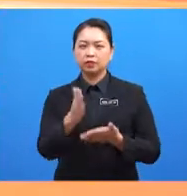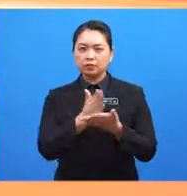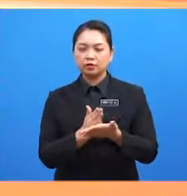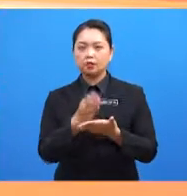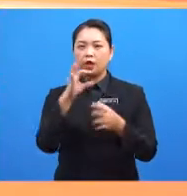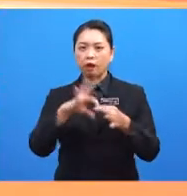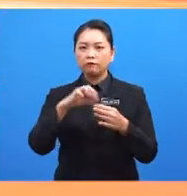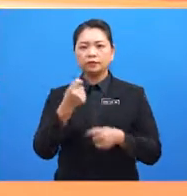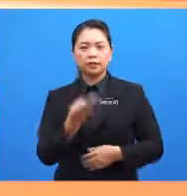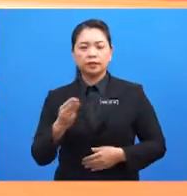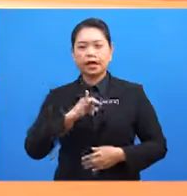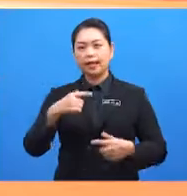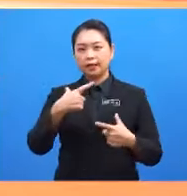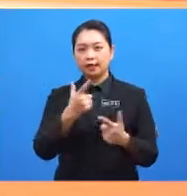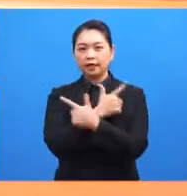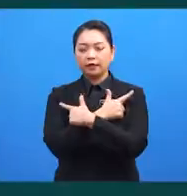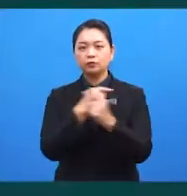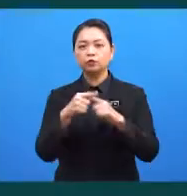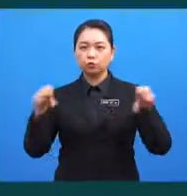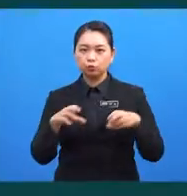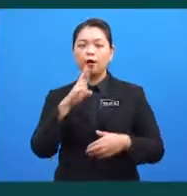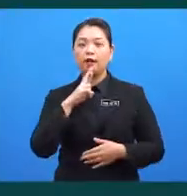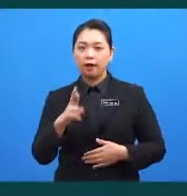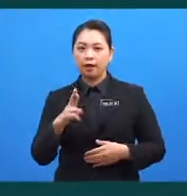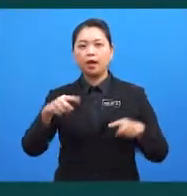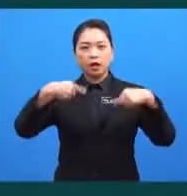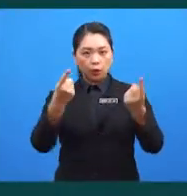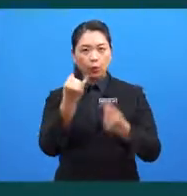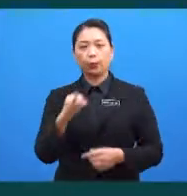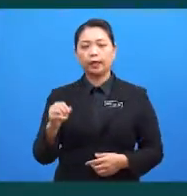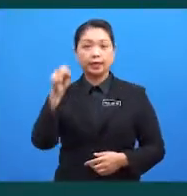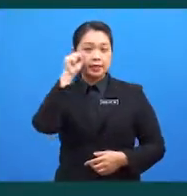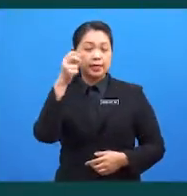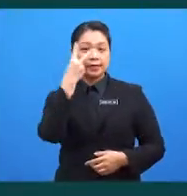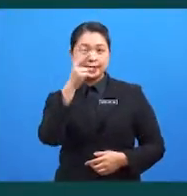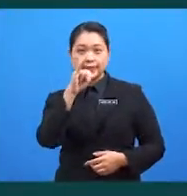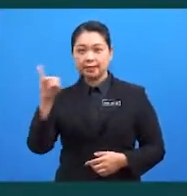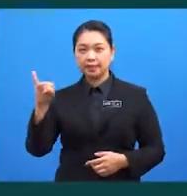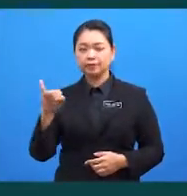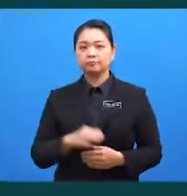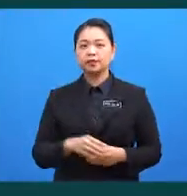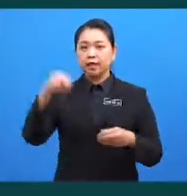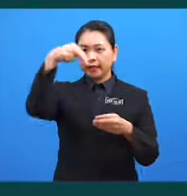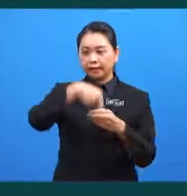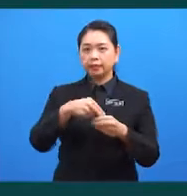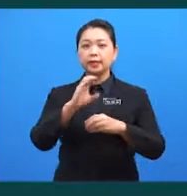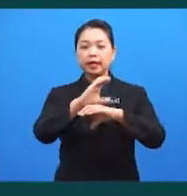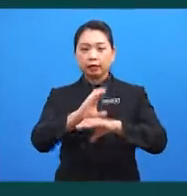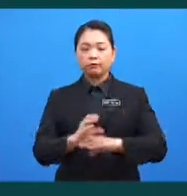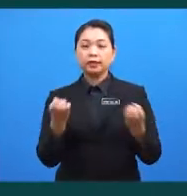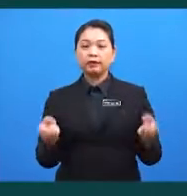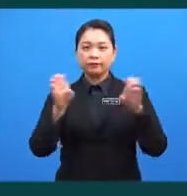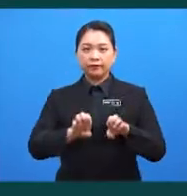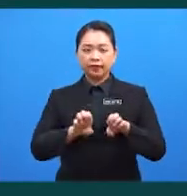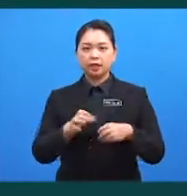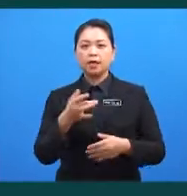I love to do while traveling are going sightseeing, attending cultural events, and